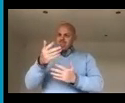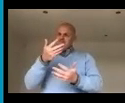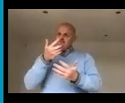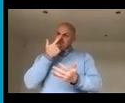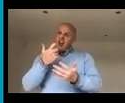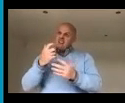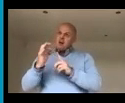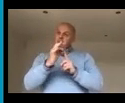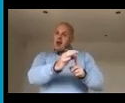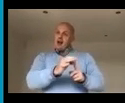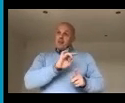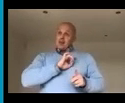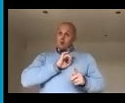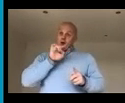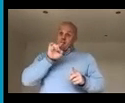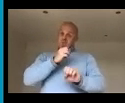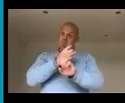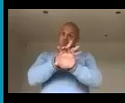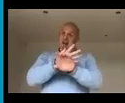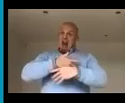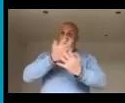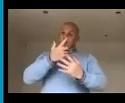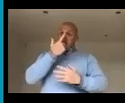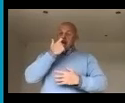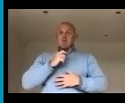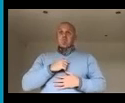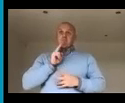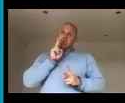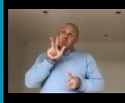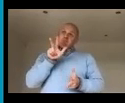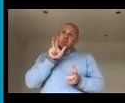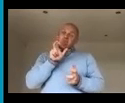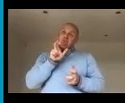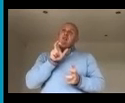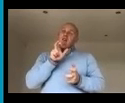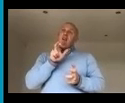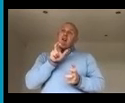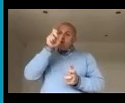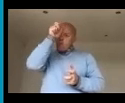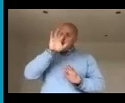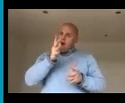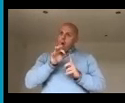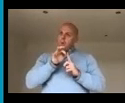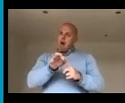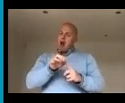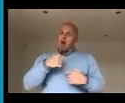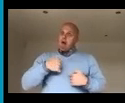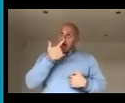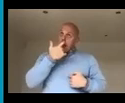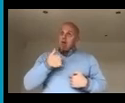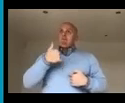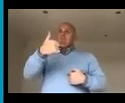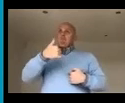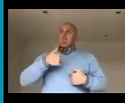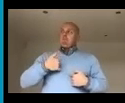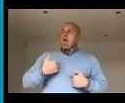webinar available so that anybody can just sit and listen to it, get a feel for how it works, and hopefully then are